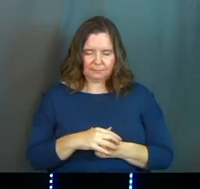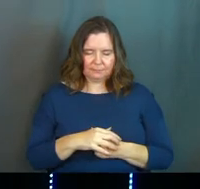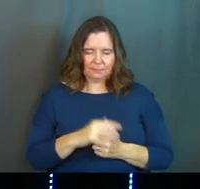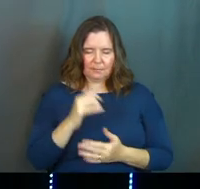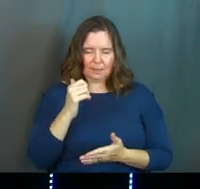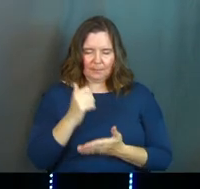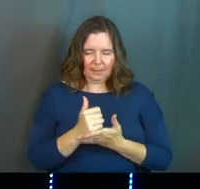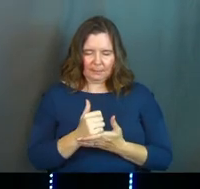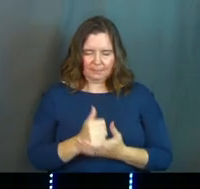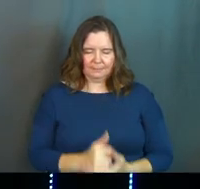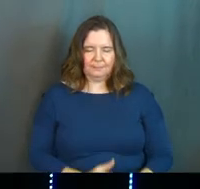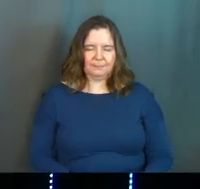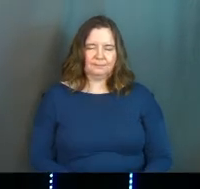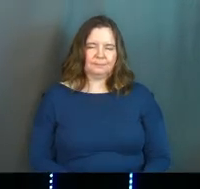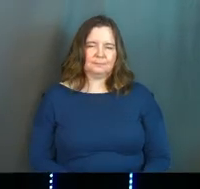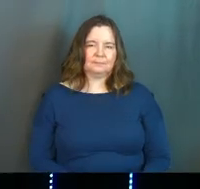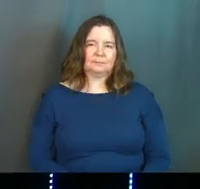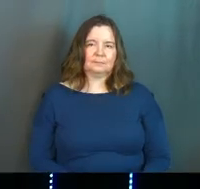Amen.